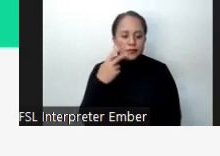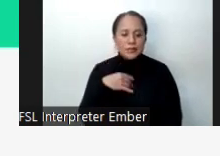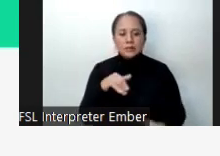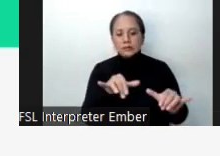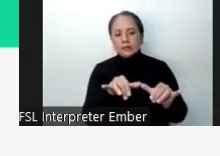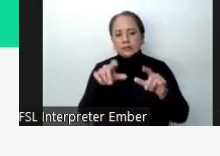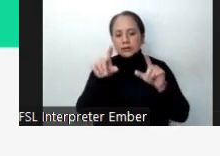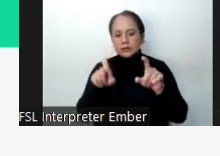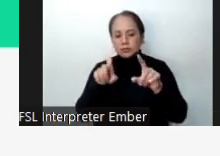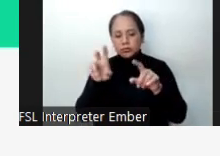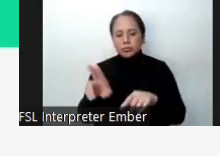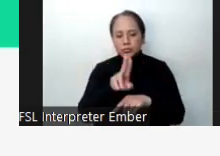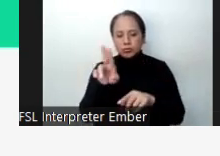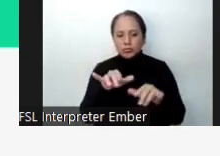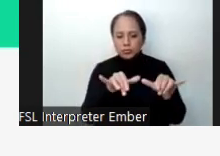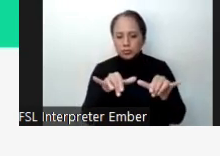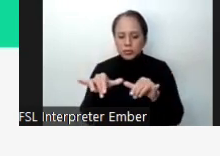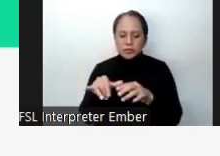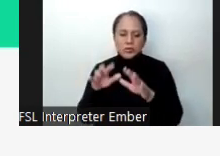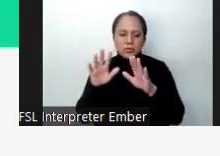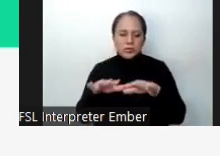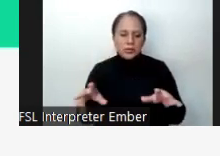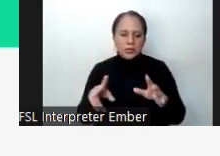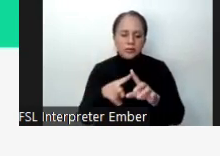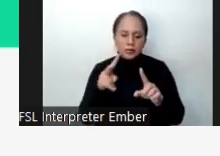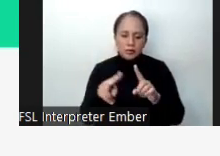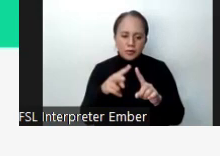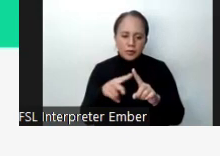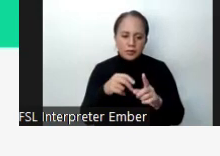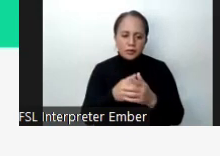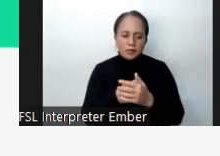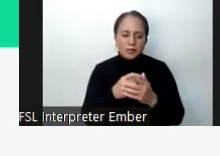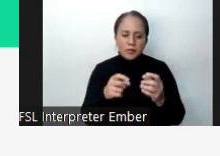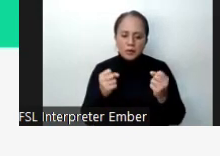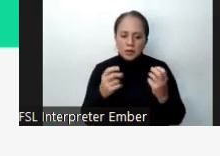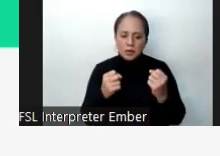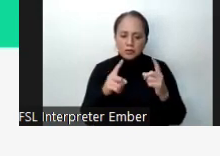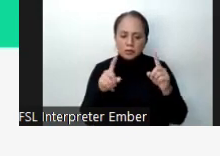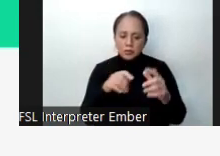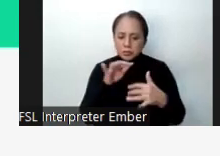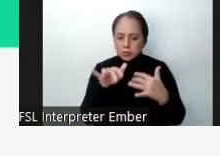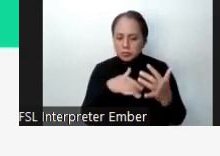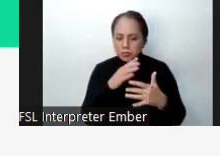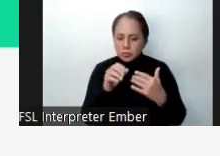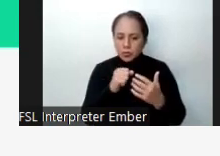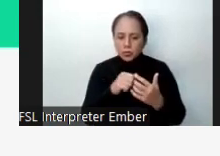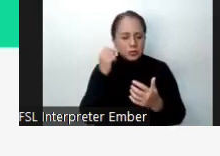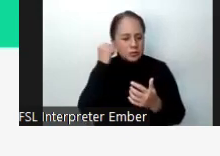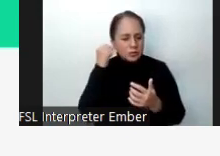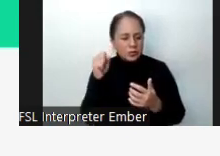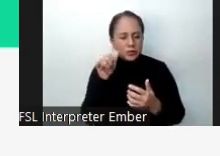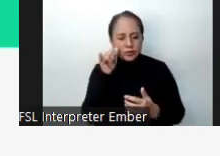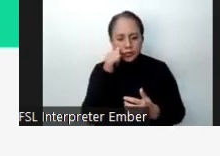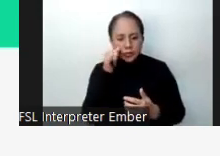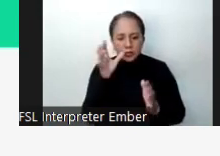standardized tests were used to measure children's vocabulary. Majority of the interactions were audio or